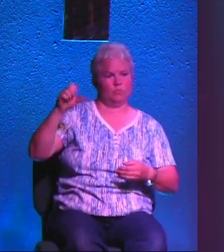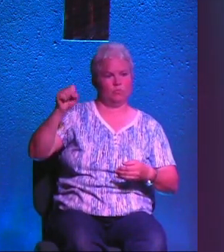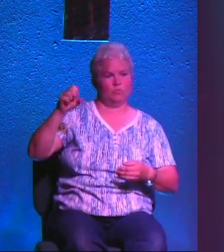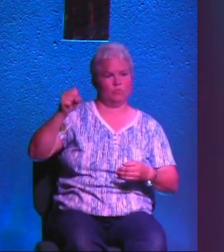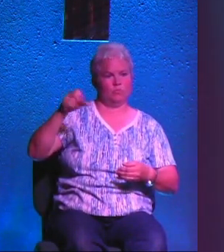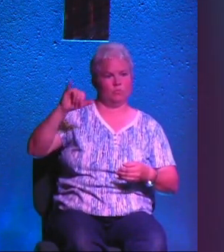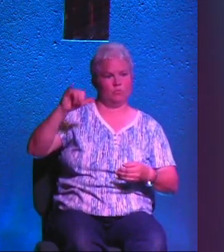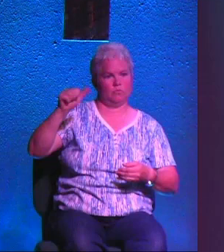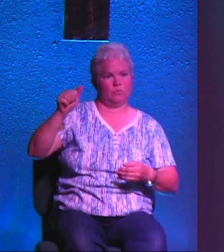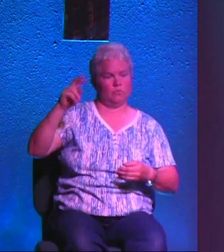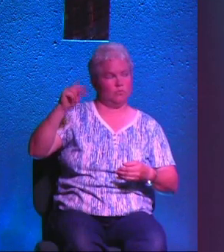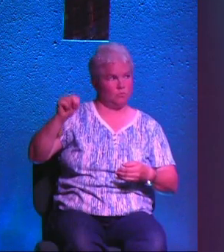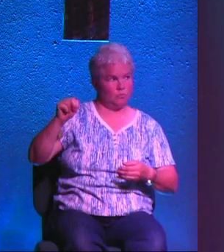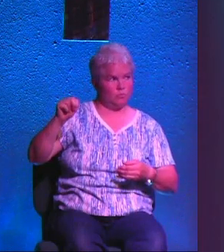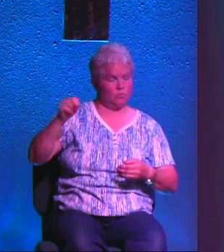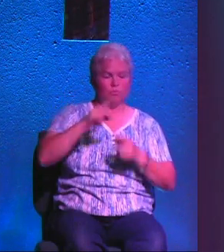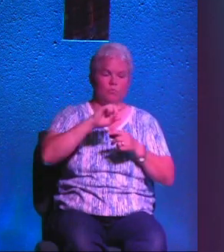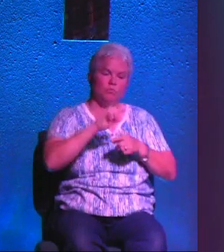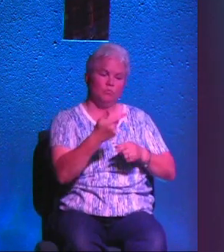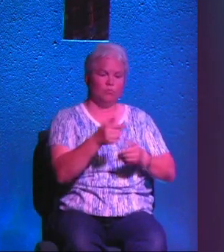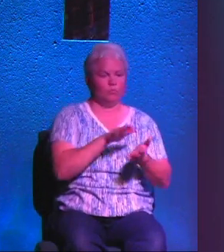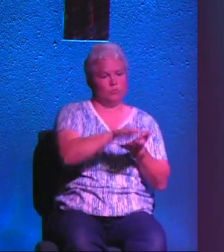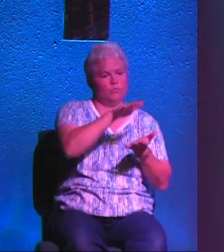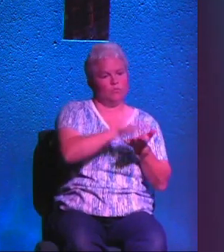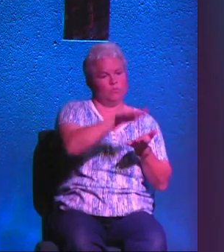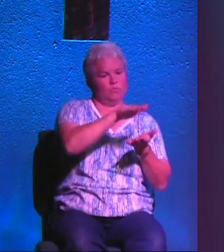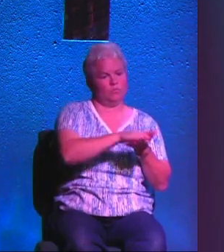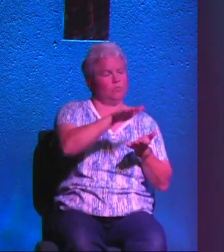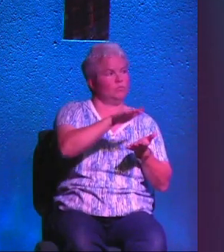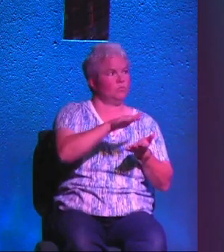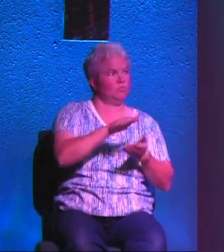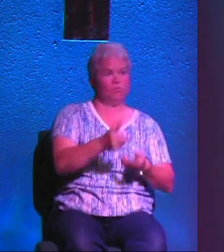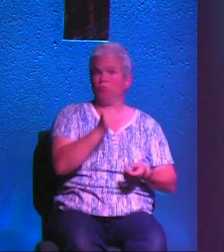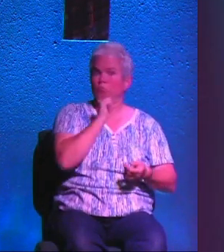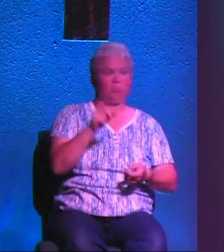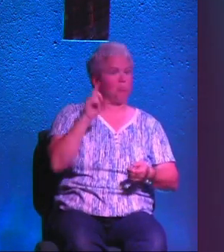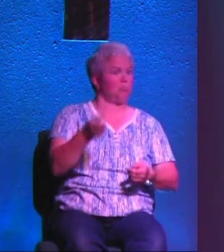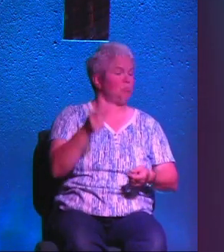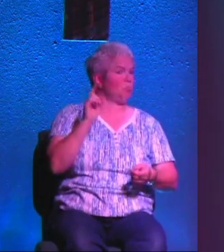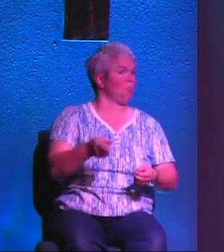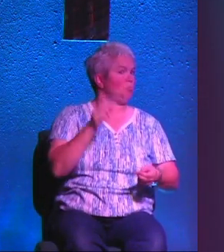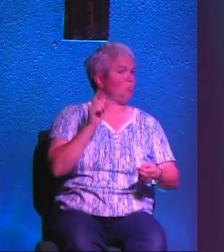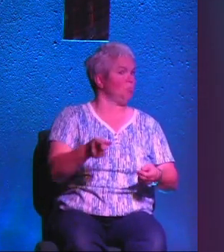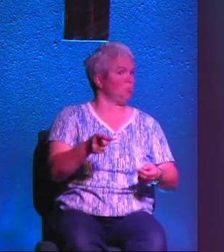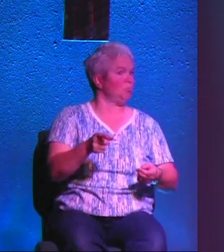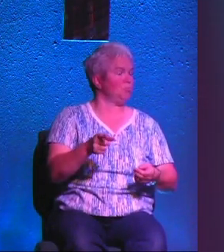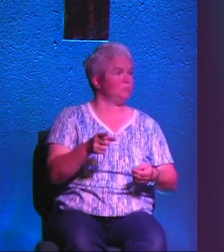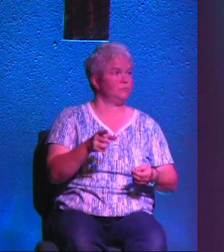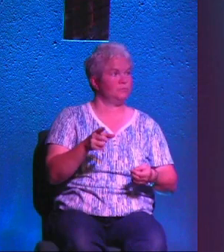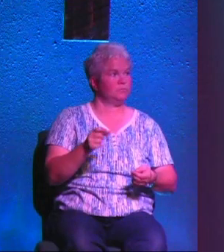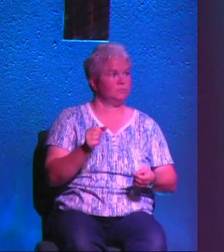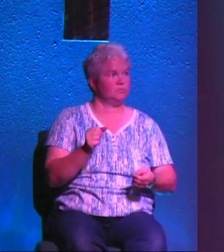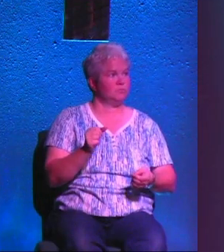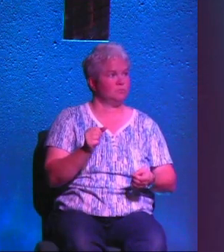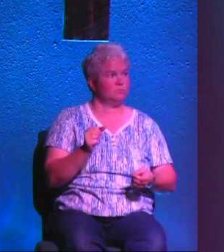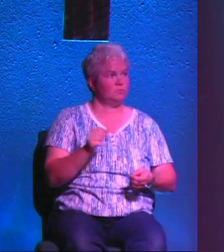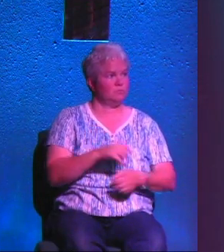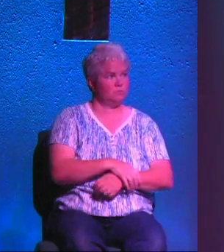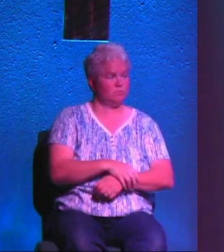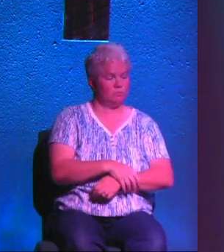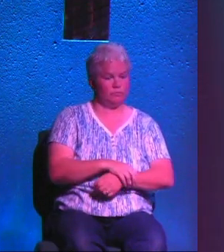in Colossae, and then next week we're going to kind of turn the page. It's kind of like, don't do this, right? That's what we've been on, and that can